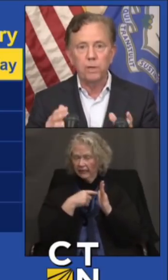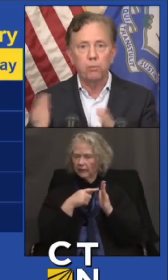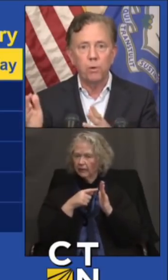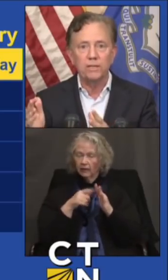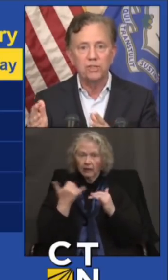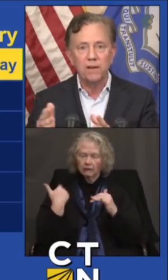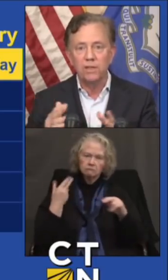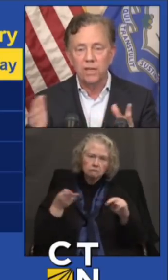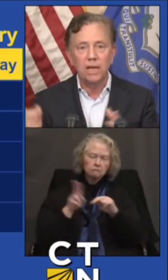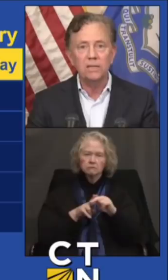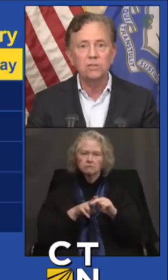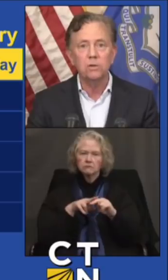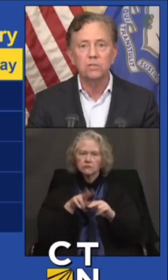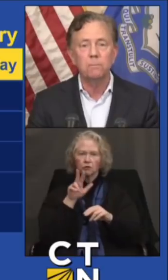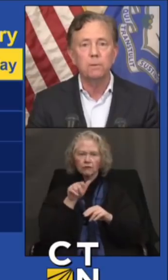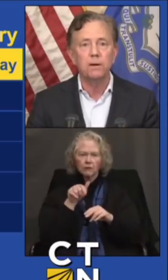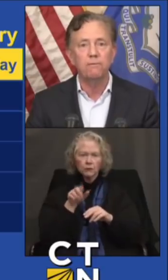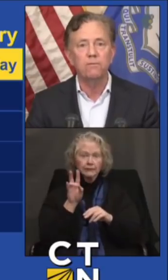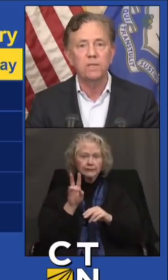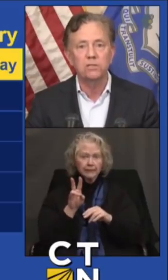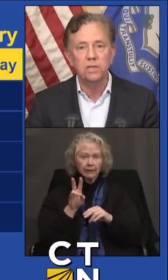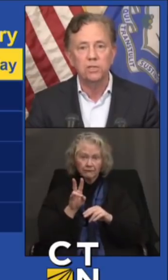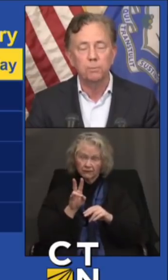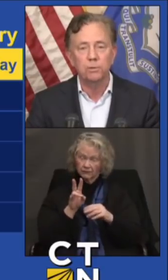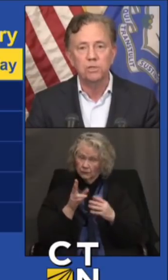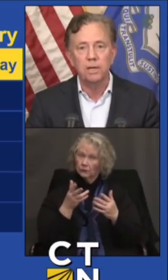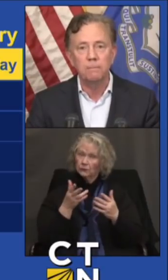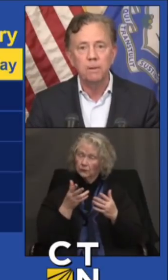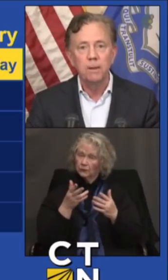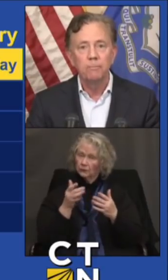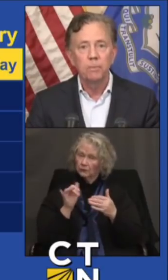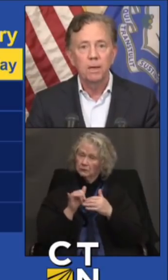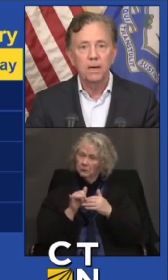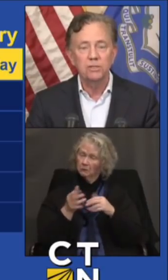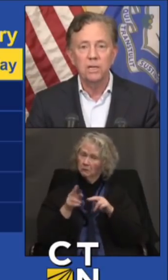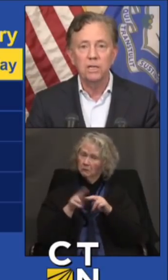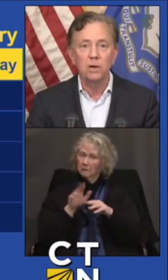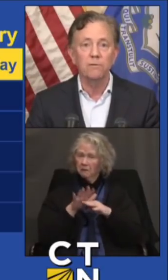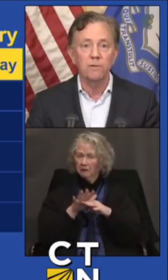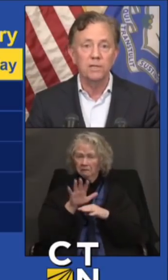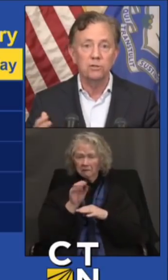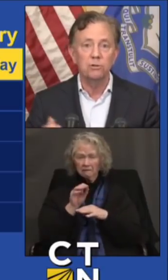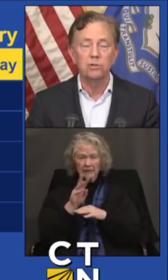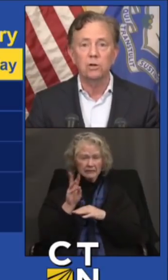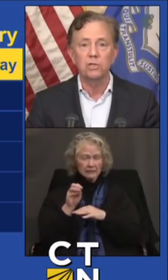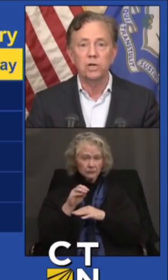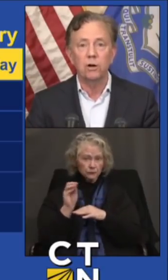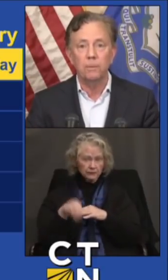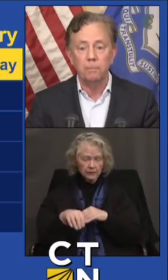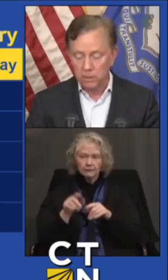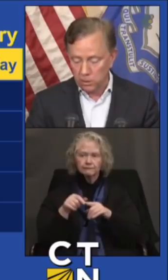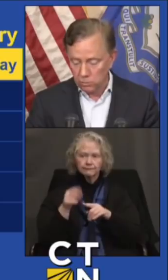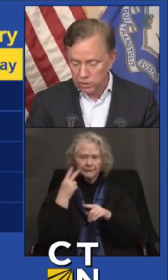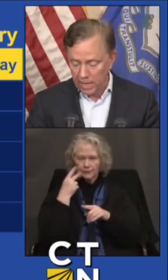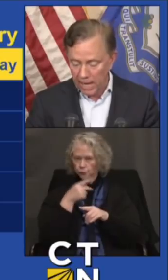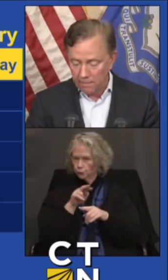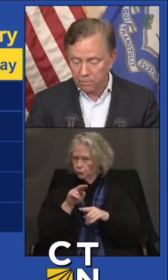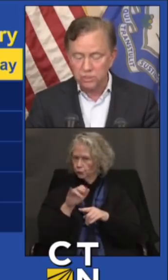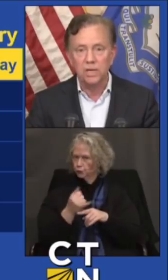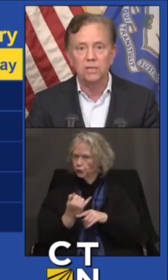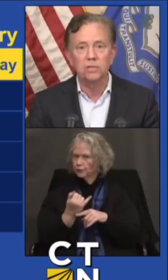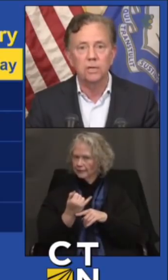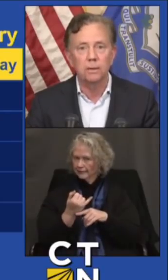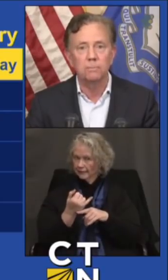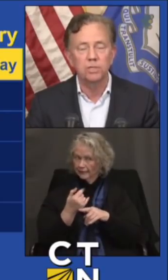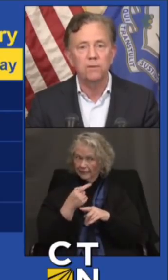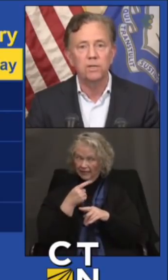about 3.7 today. So it's up by 50, 60%. I see that our friends in New Jersey are up at close to